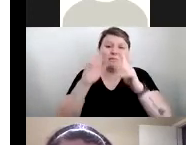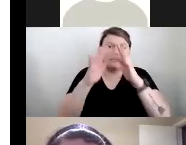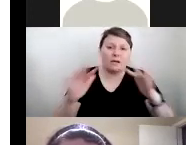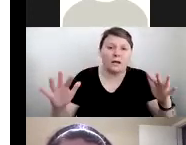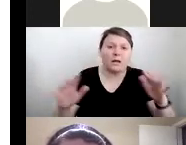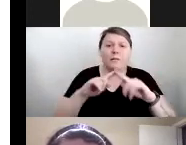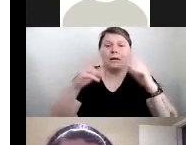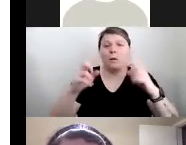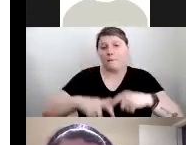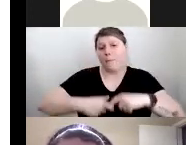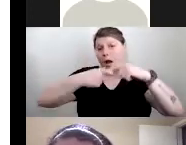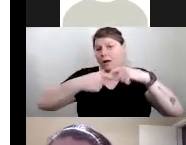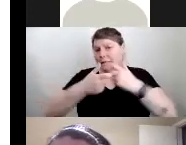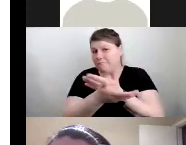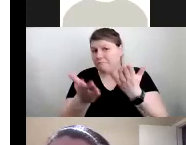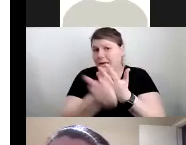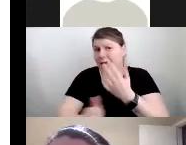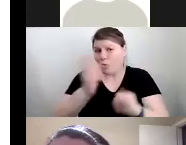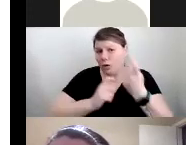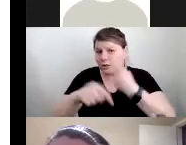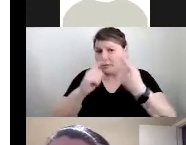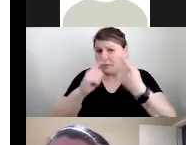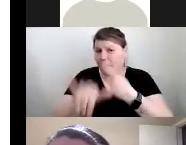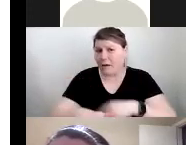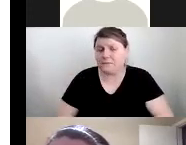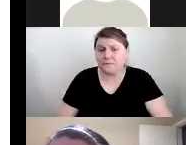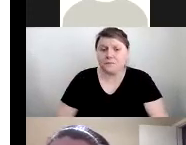want to pause real quick and see if there's any questions on the public health service.